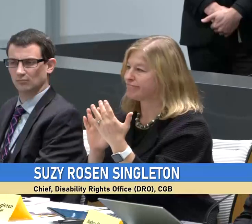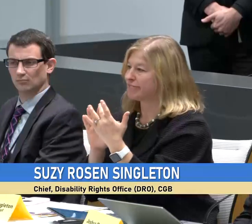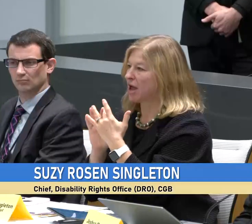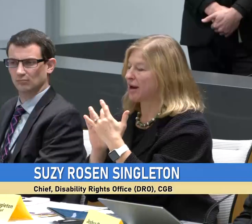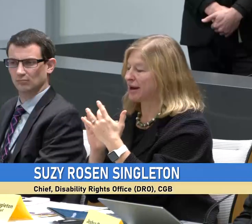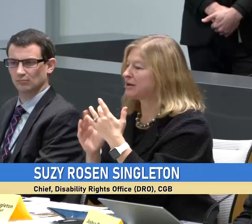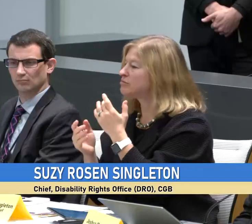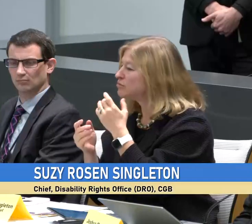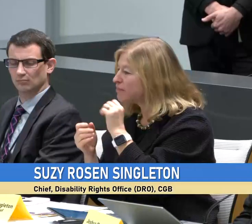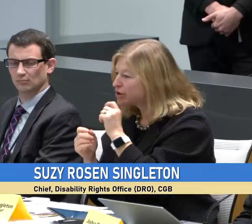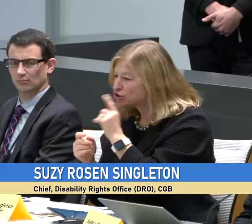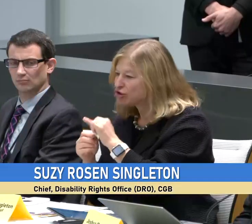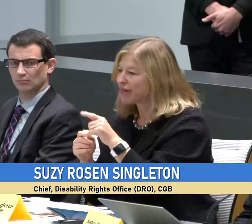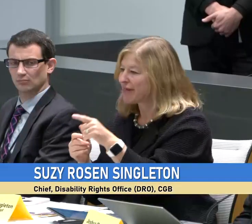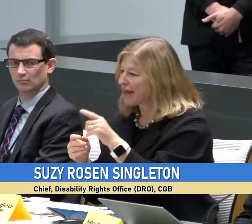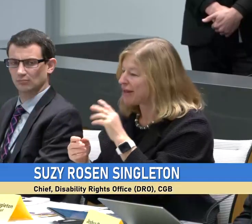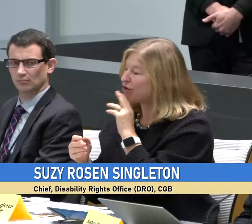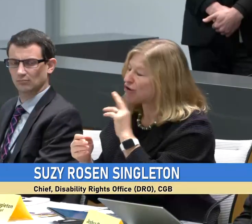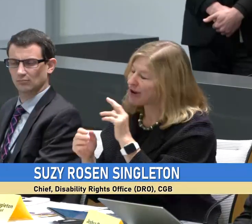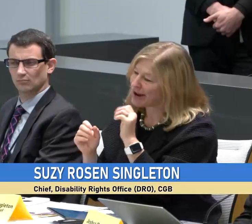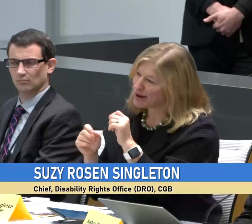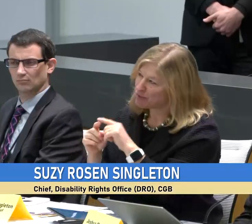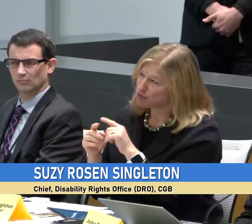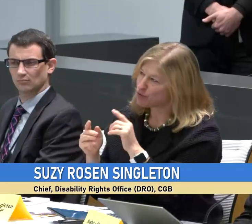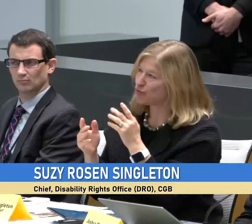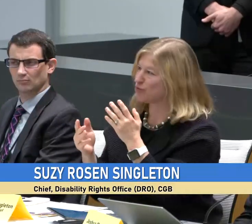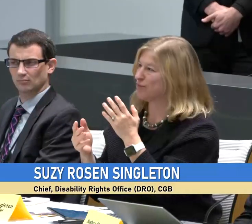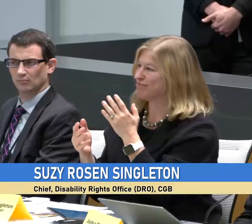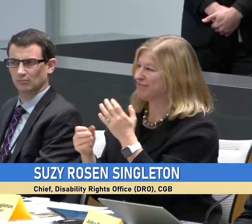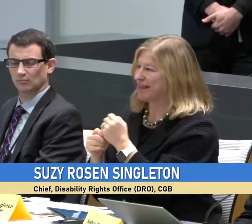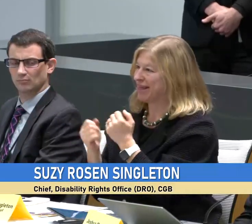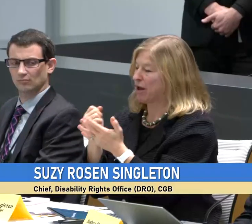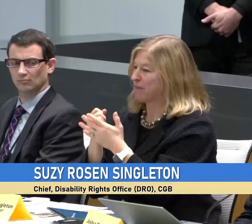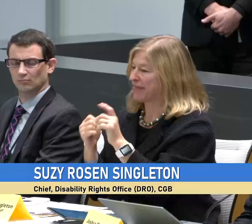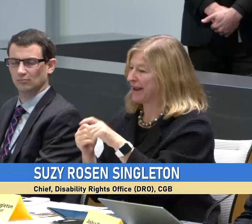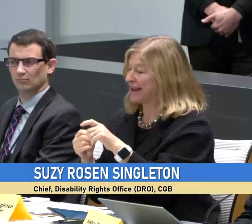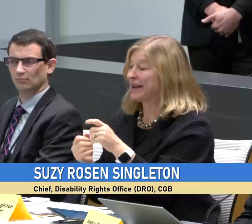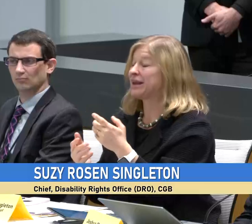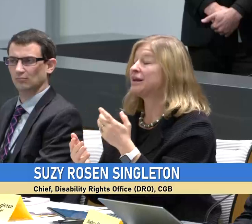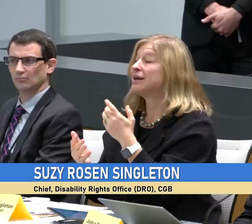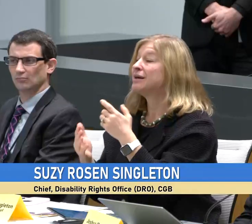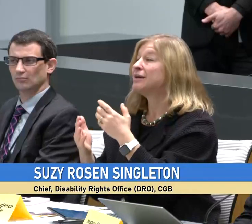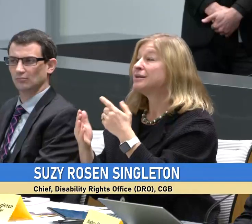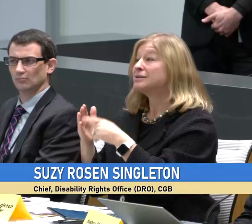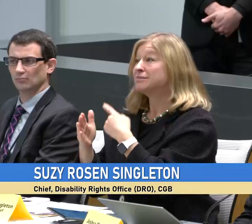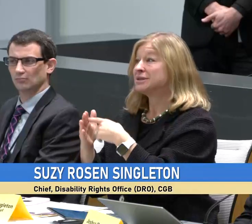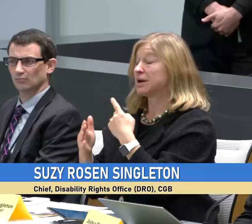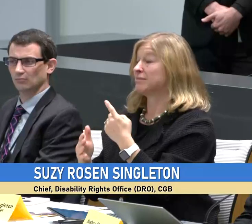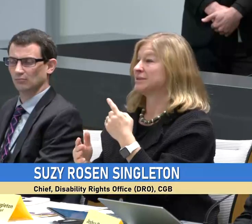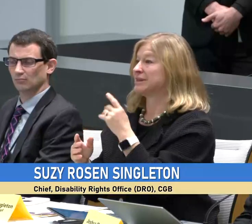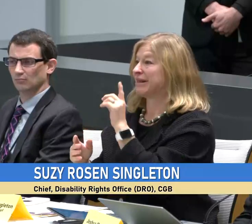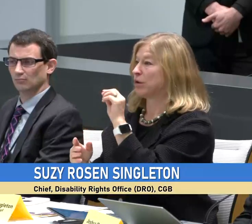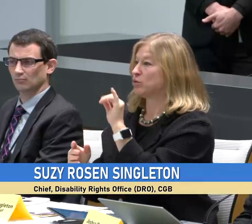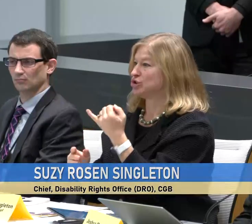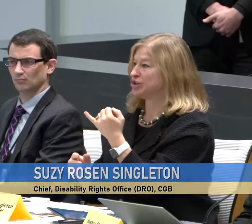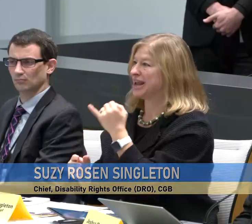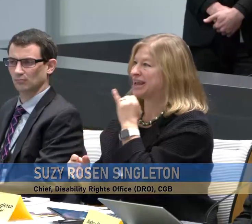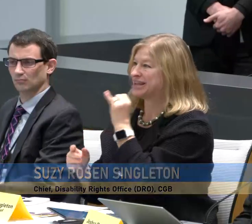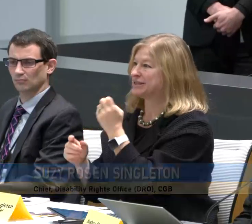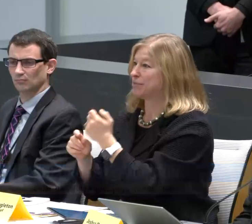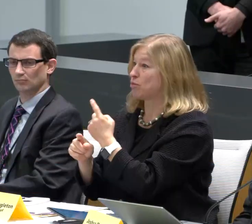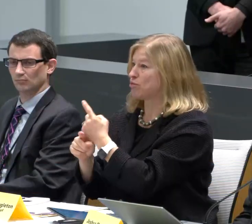support any contact, ensuring that they are able to obtain the assistance they